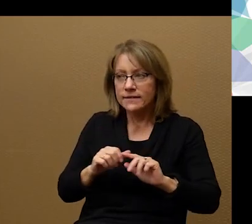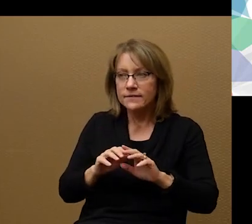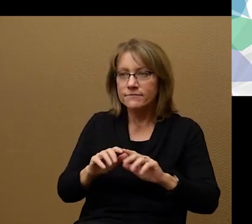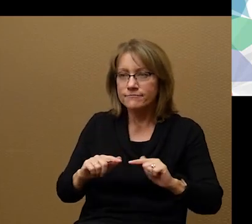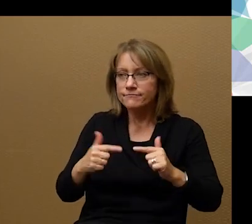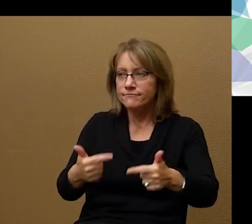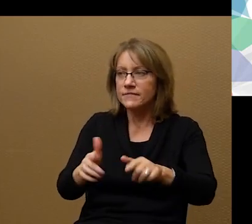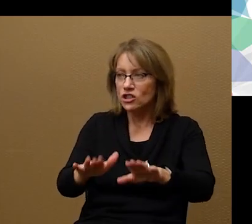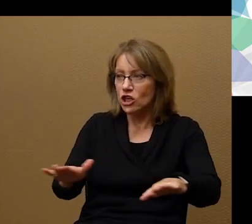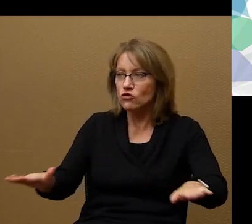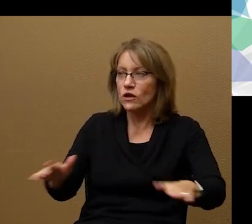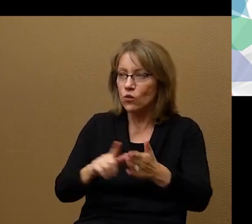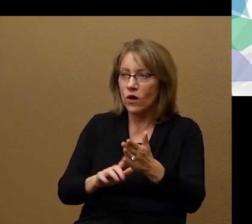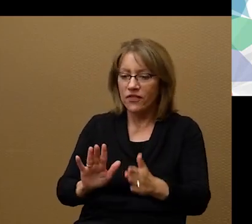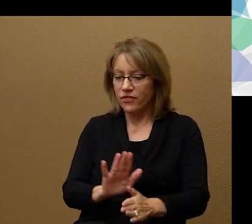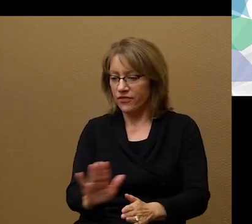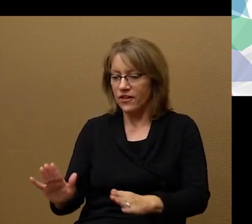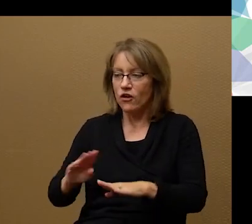impacted by.